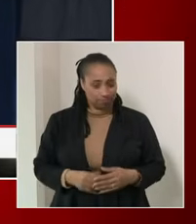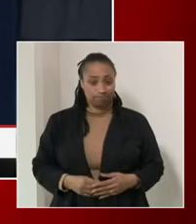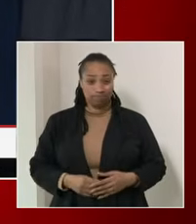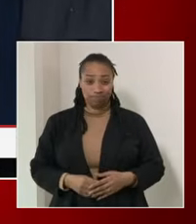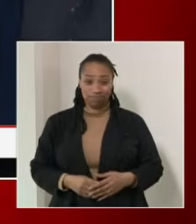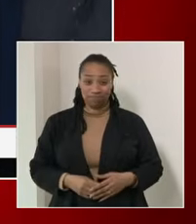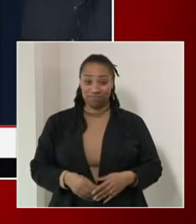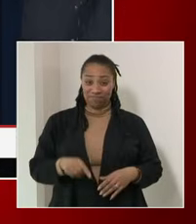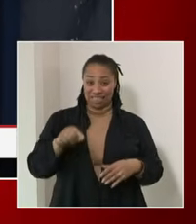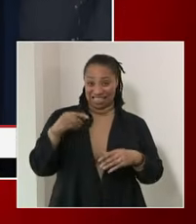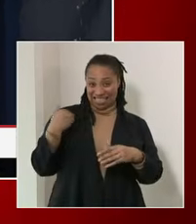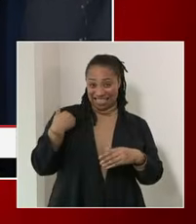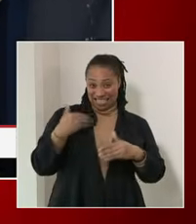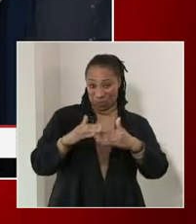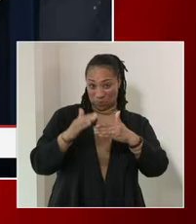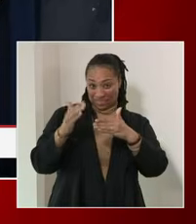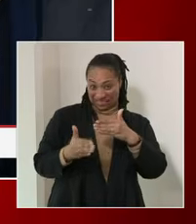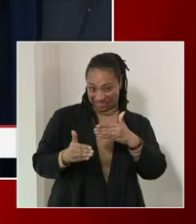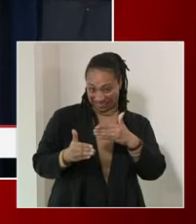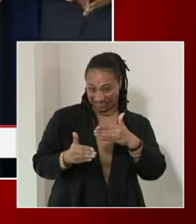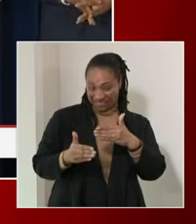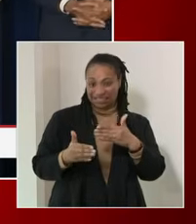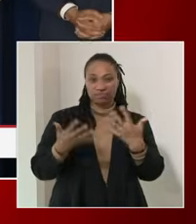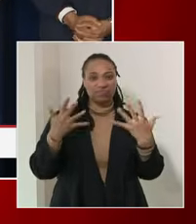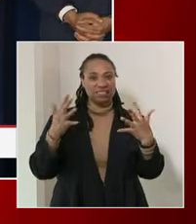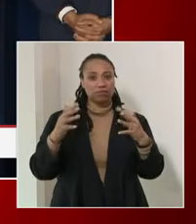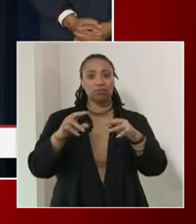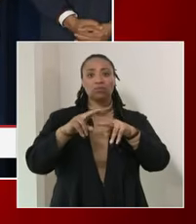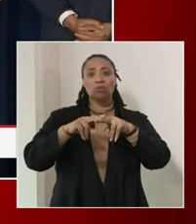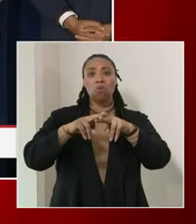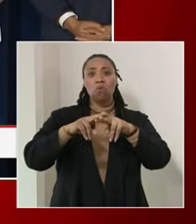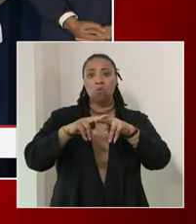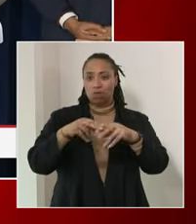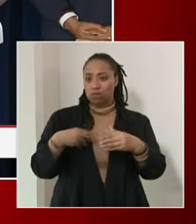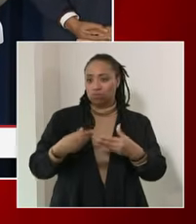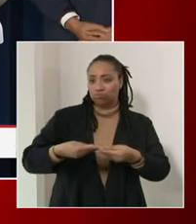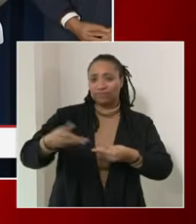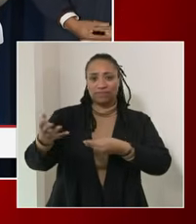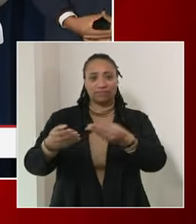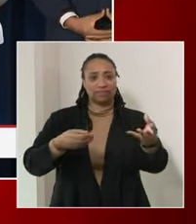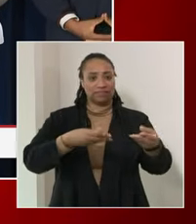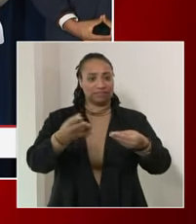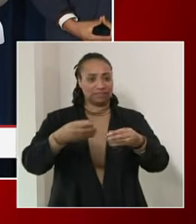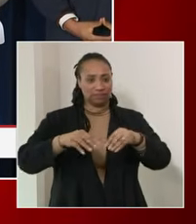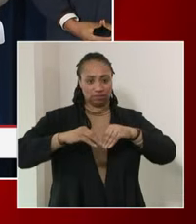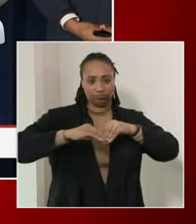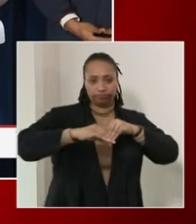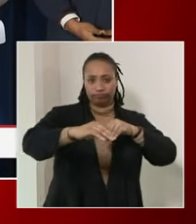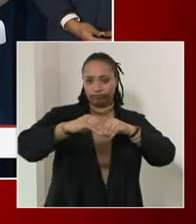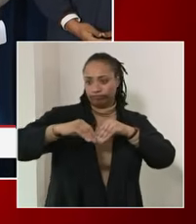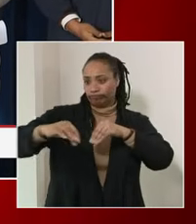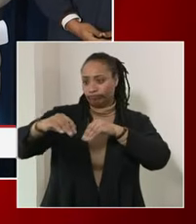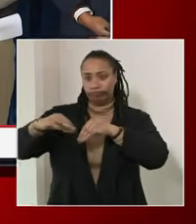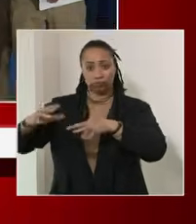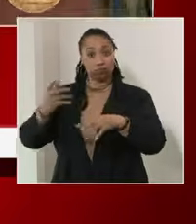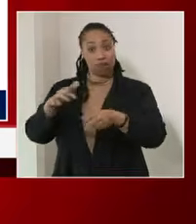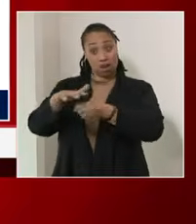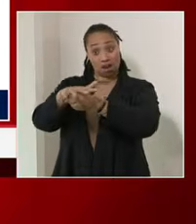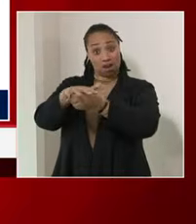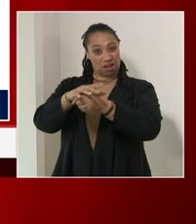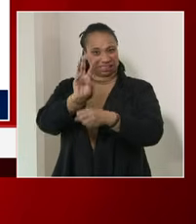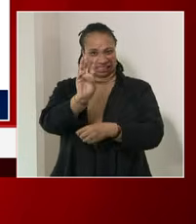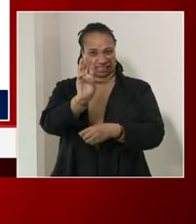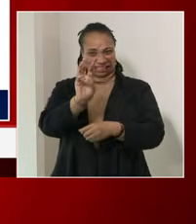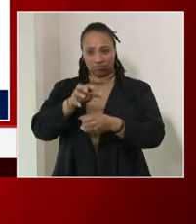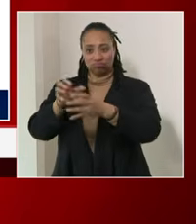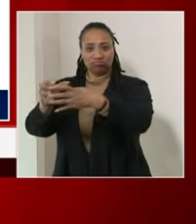we distributed salt at 6 sites across the city for DC residents, and more